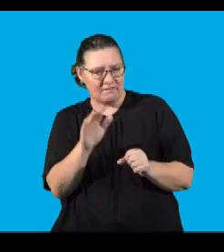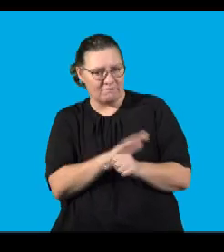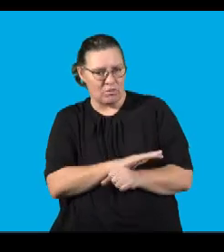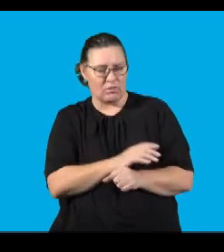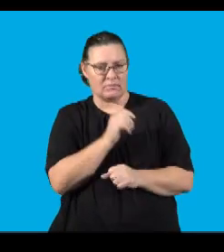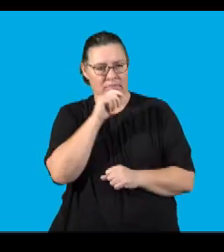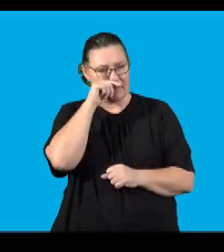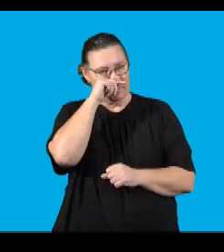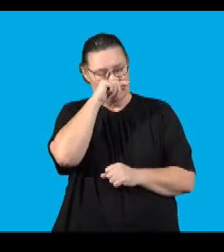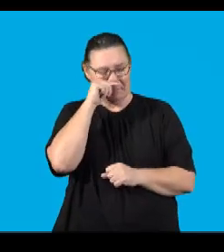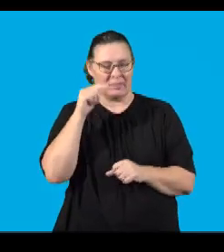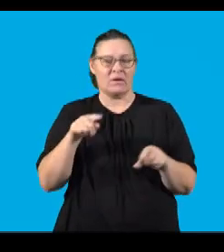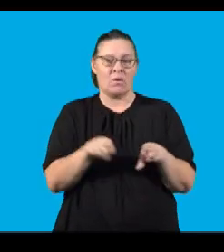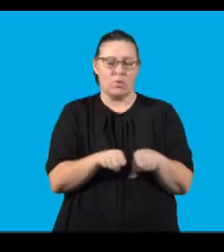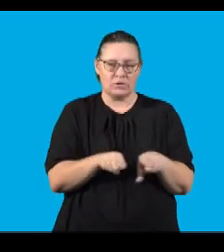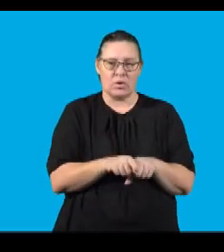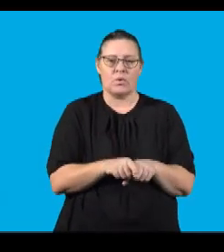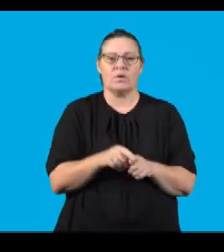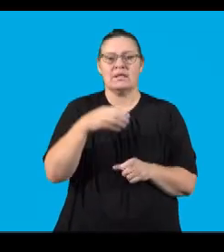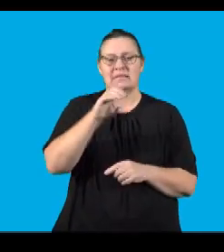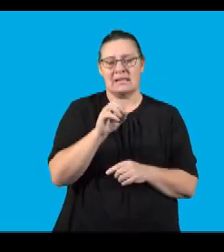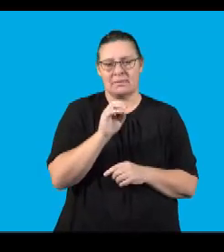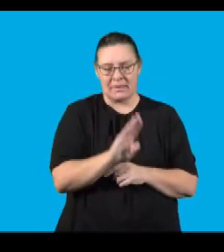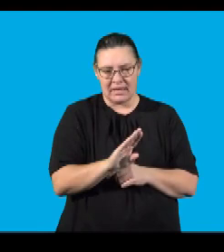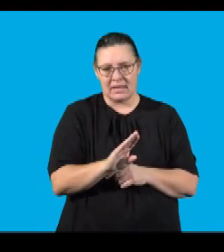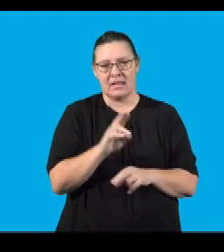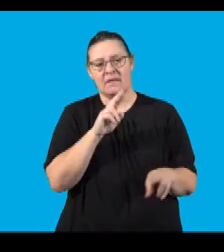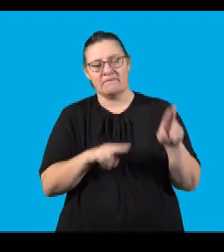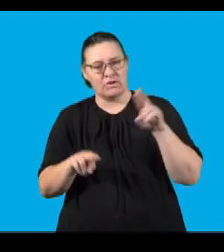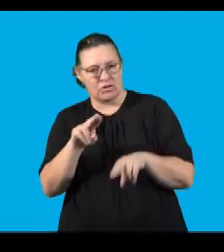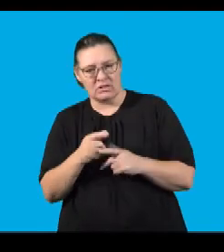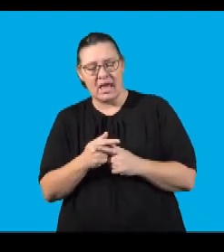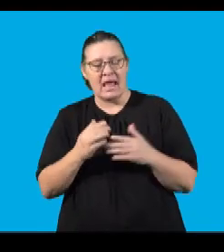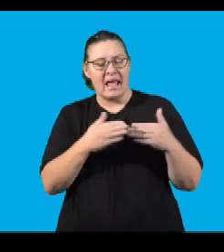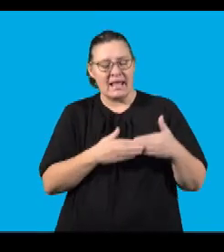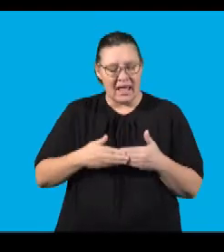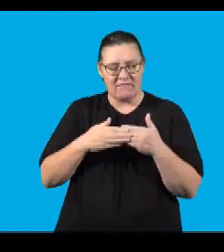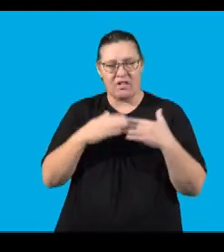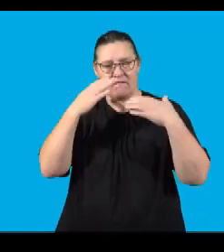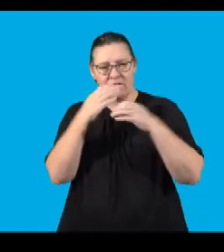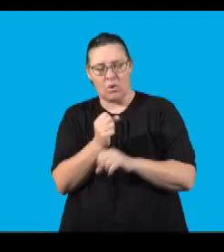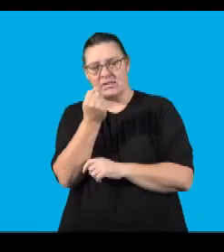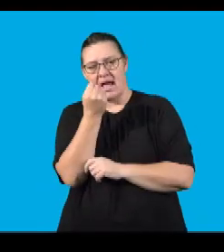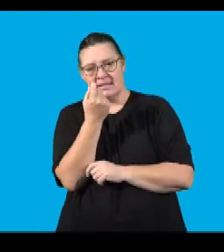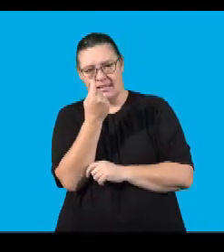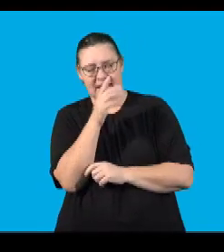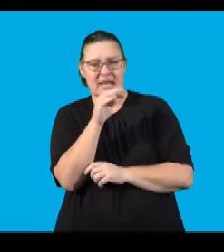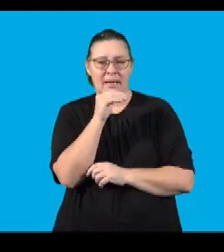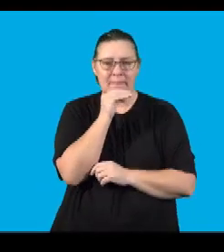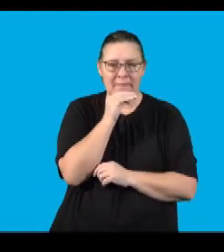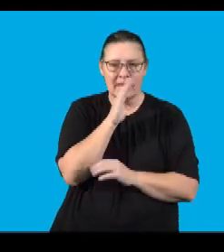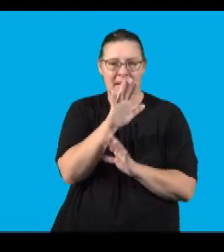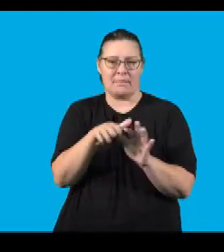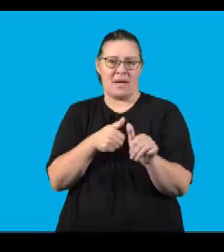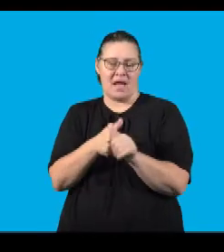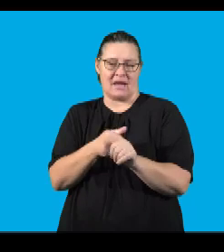elephant bit by bit. There will also be a text B, a visual, and carefully focus on understanding and